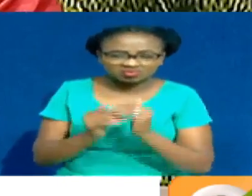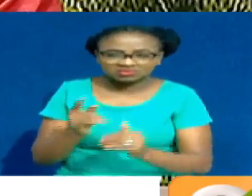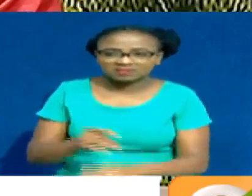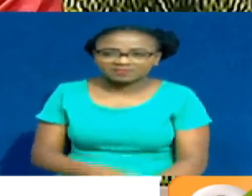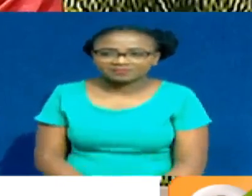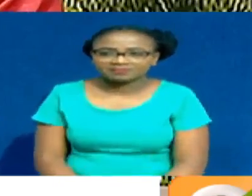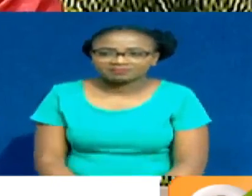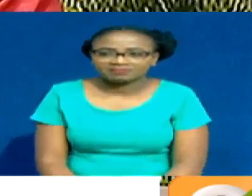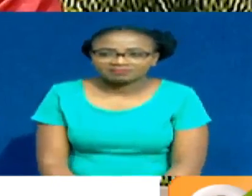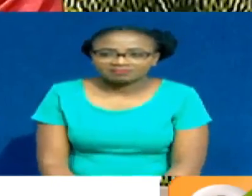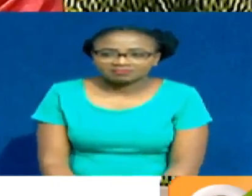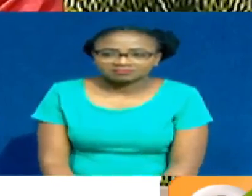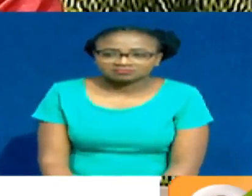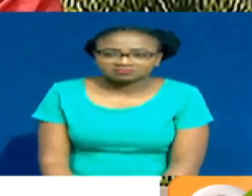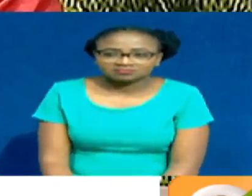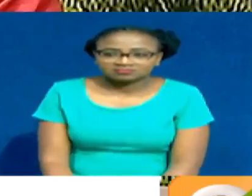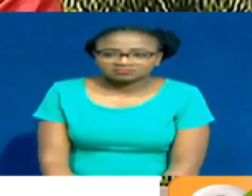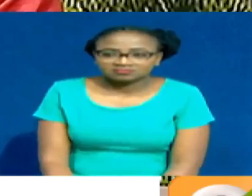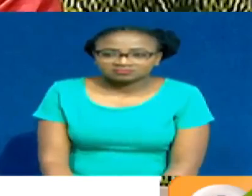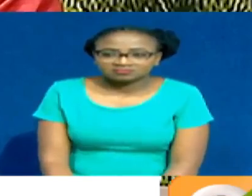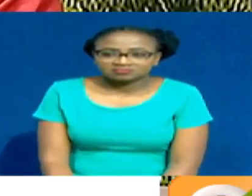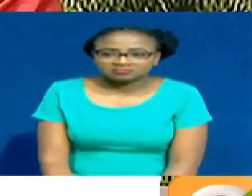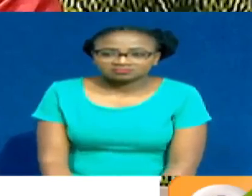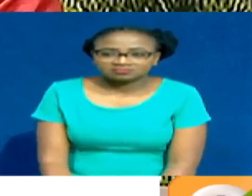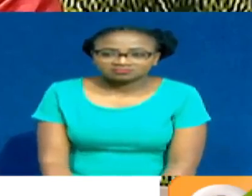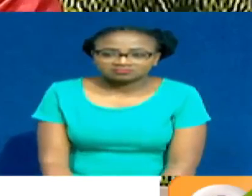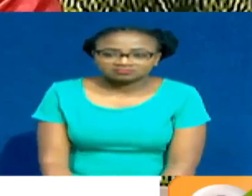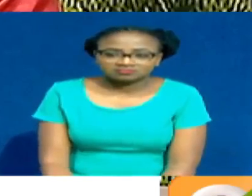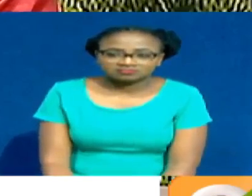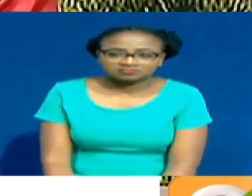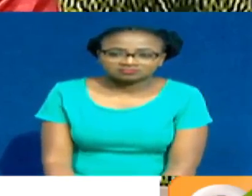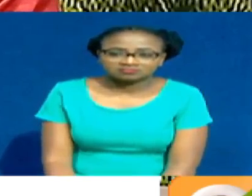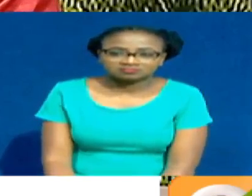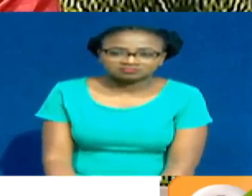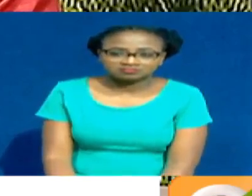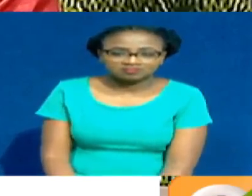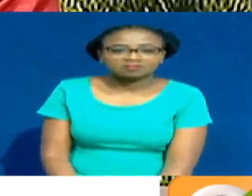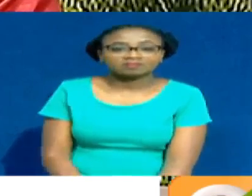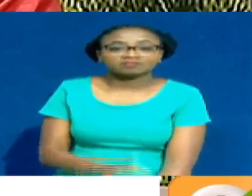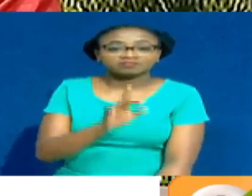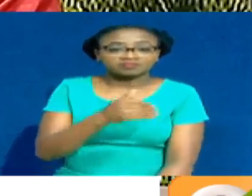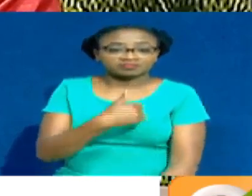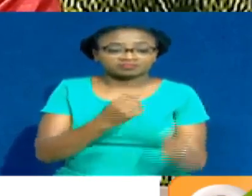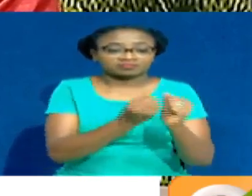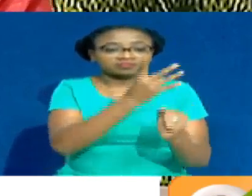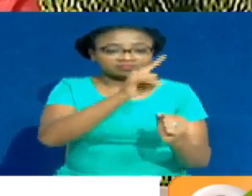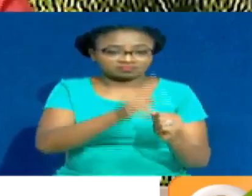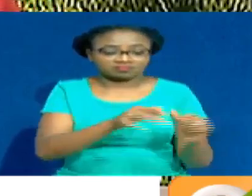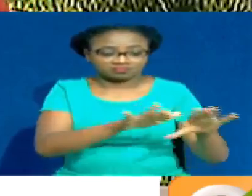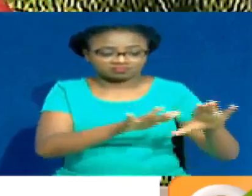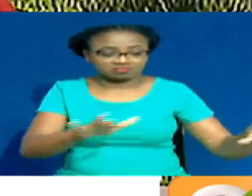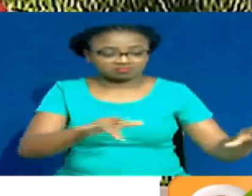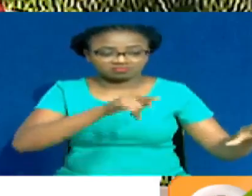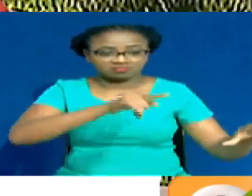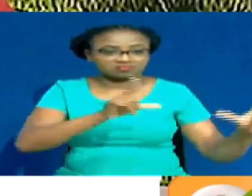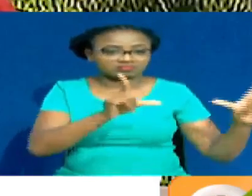of our interview that we have 14,000 land parcels with incomplete documentation. It means, Wahiga,